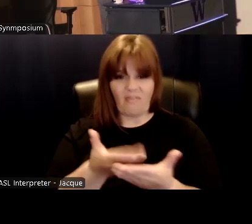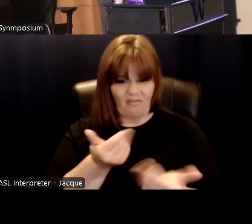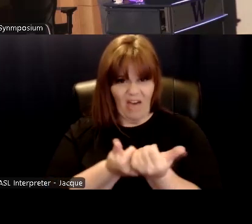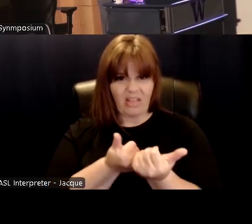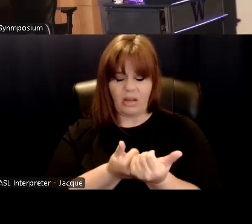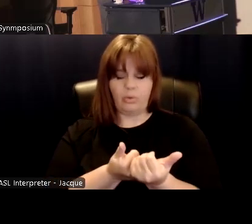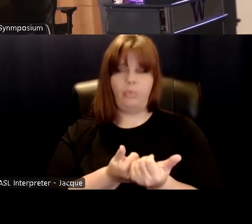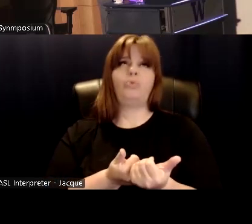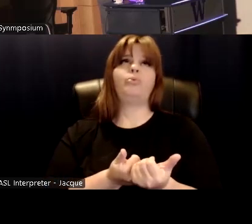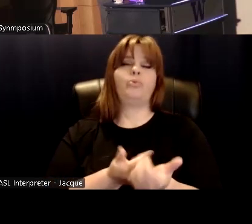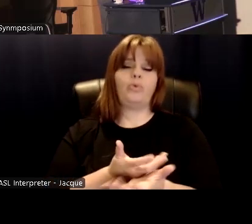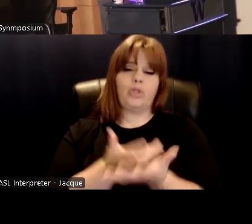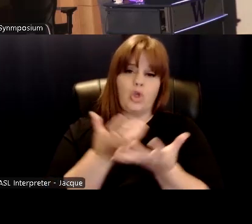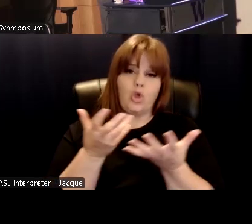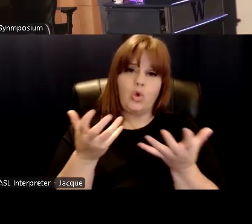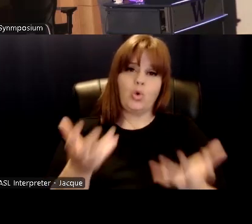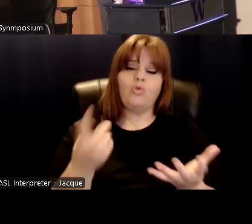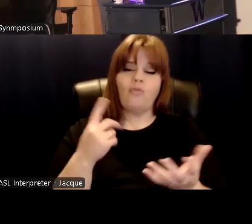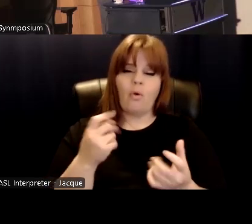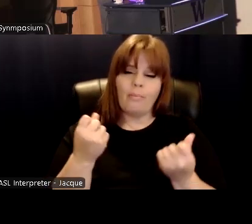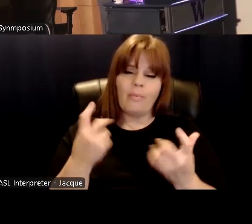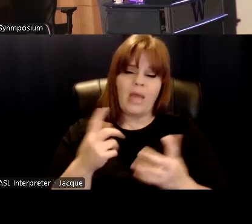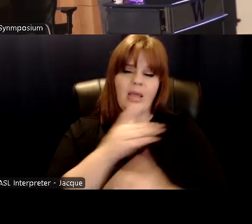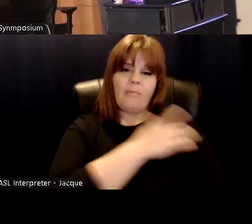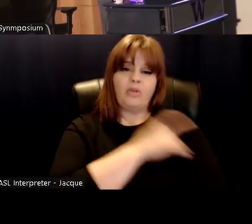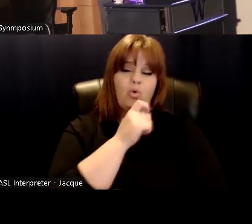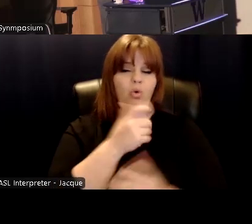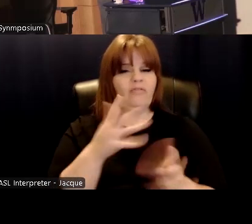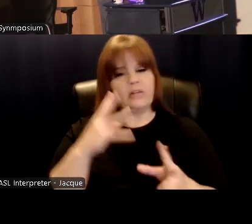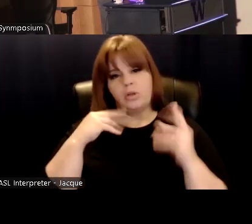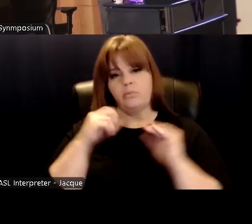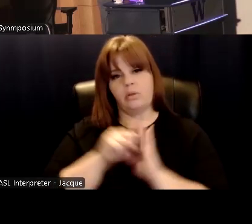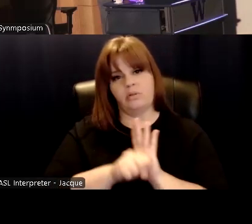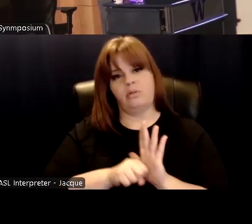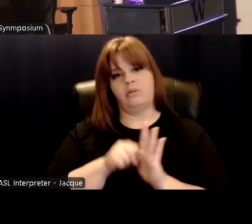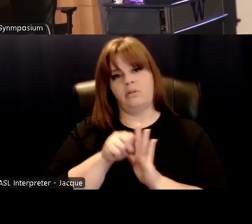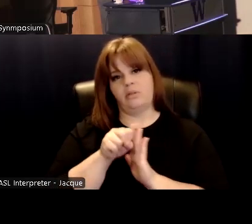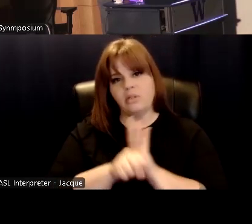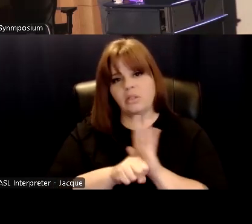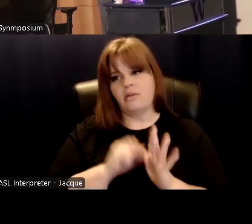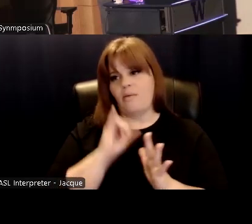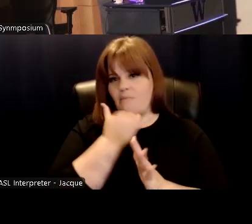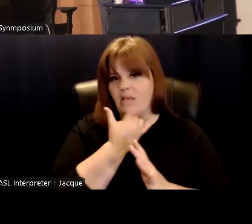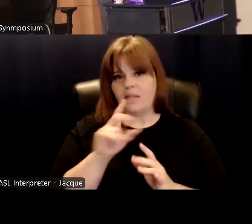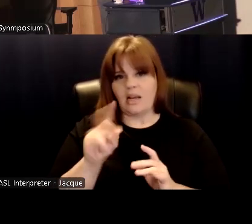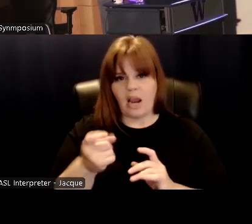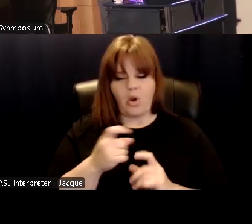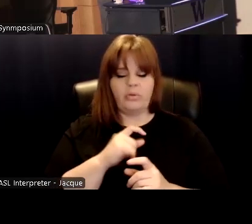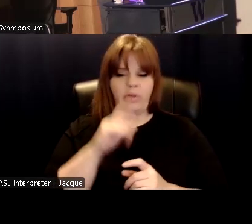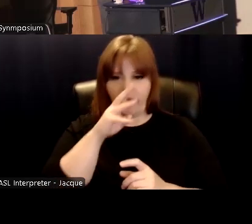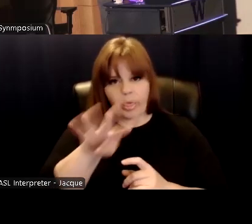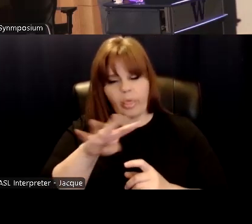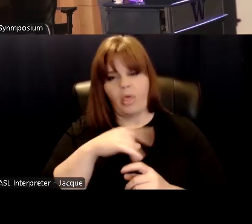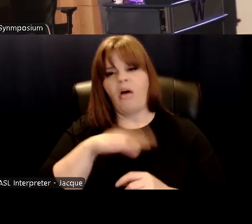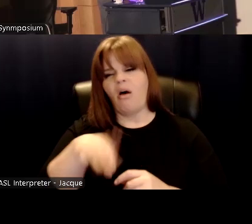lot of patients who've been through the mill of having their condition misdiagnosed and ignored and being told it's all in their head or whatever